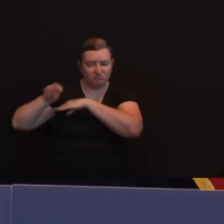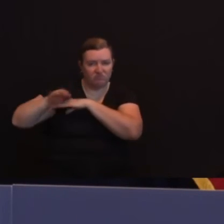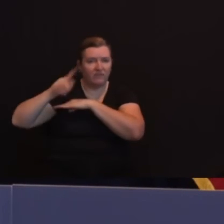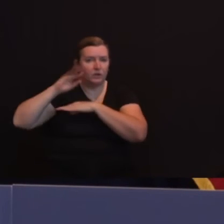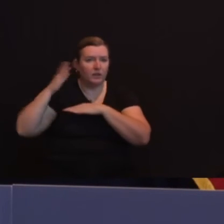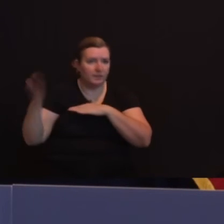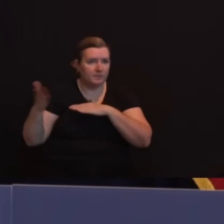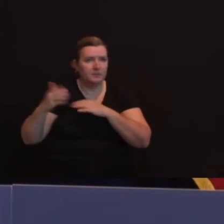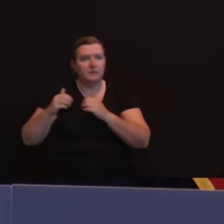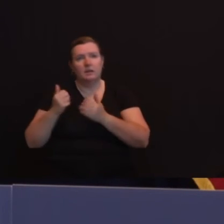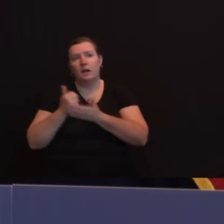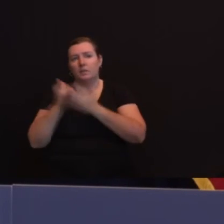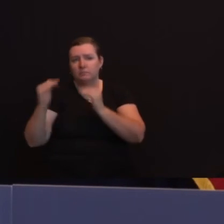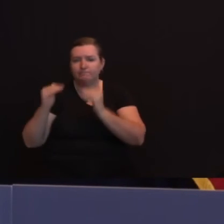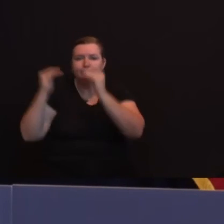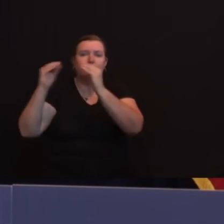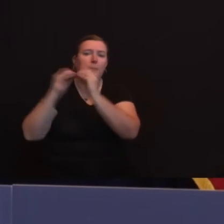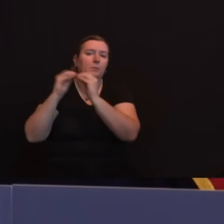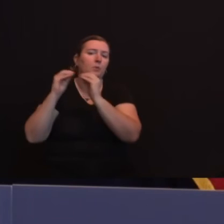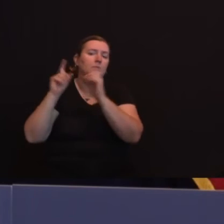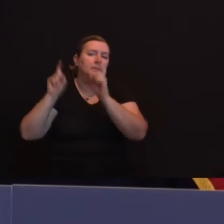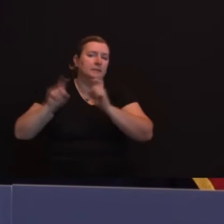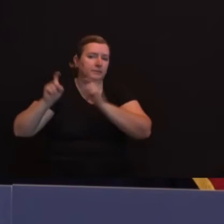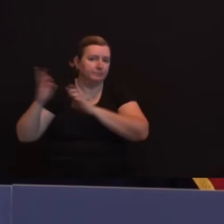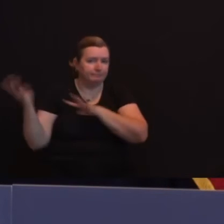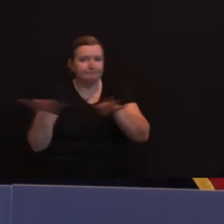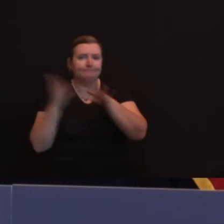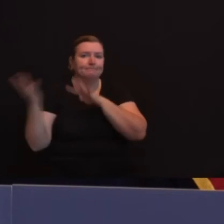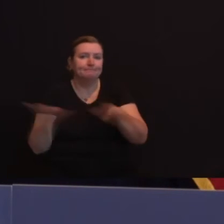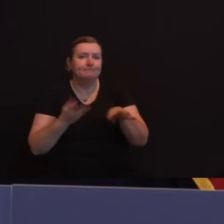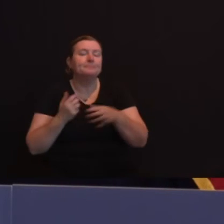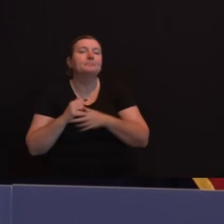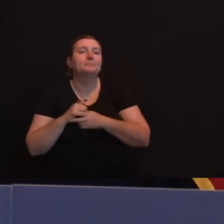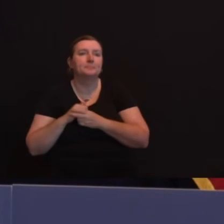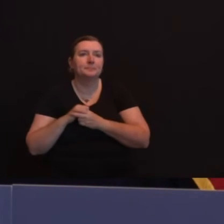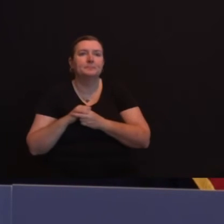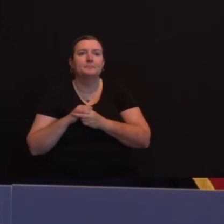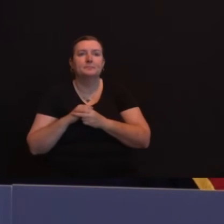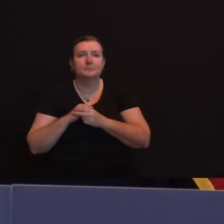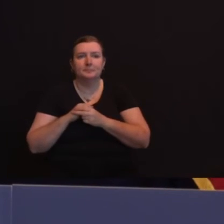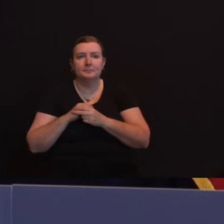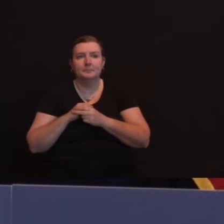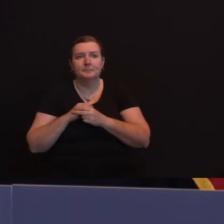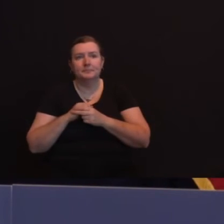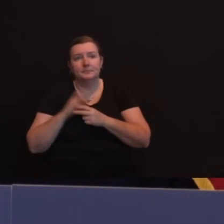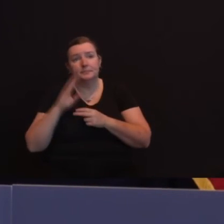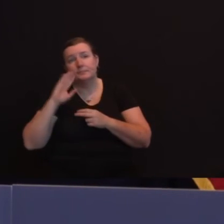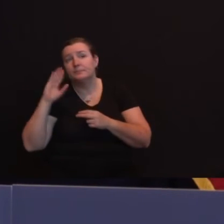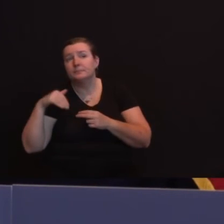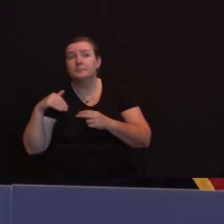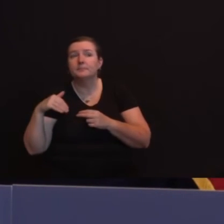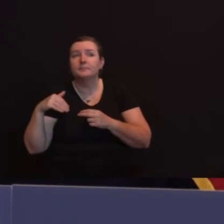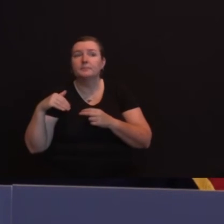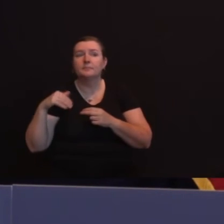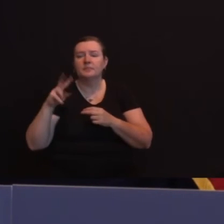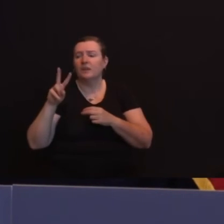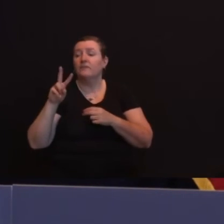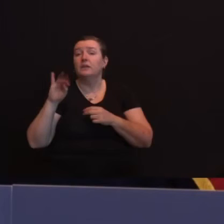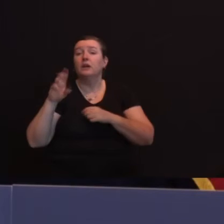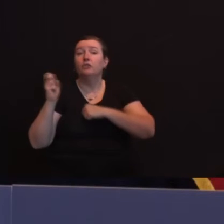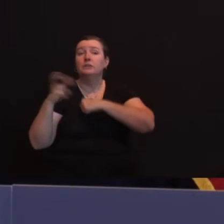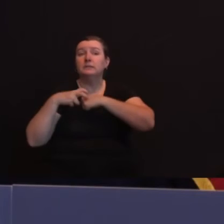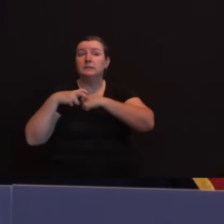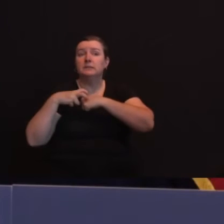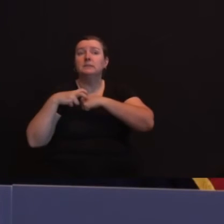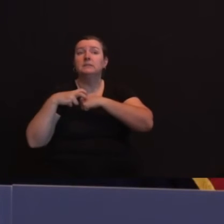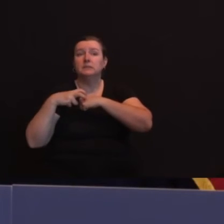testing. We know that the infections, the virus is coming in to